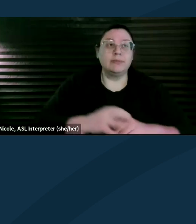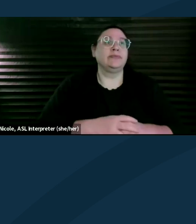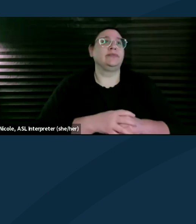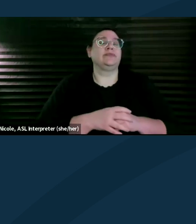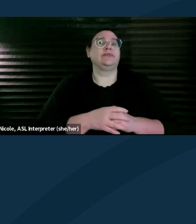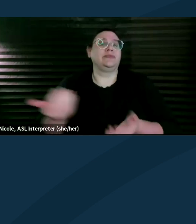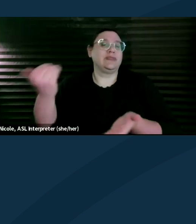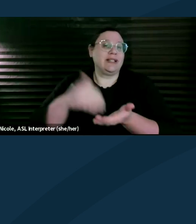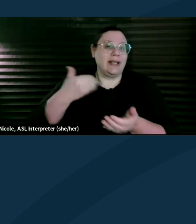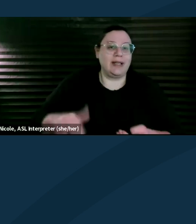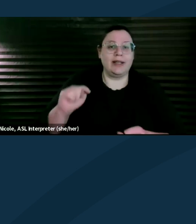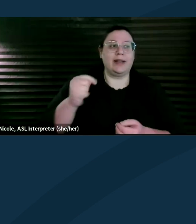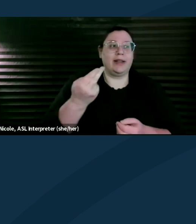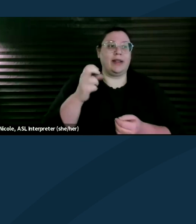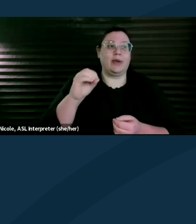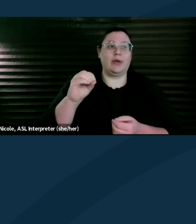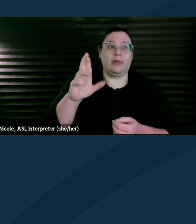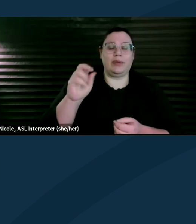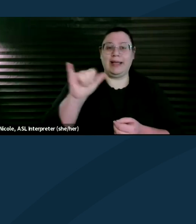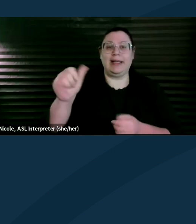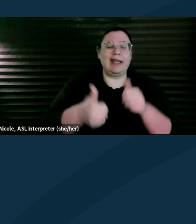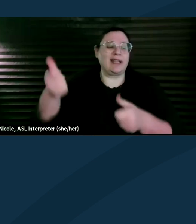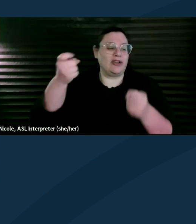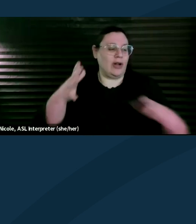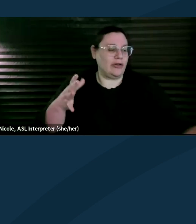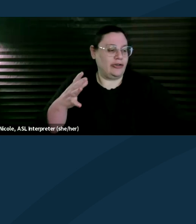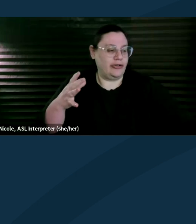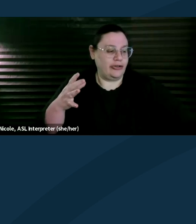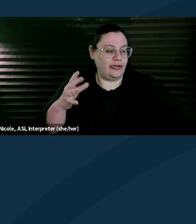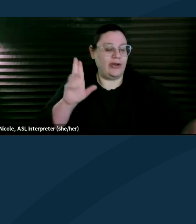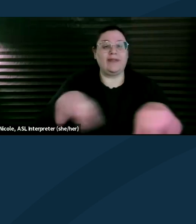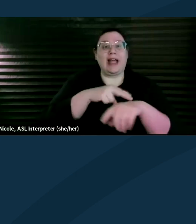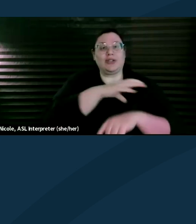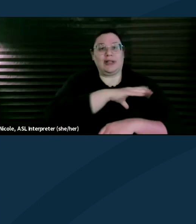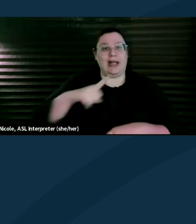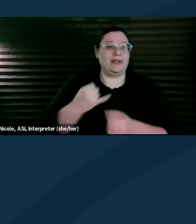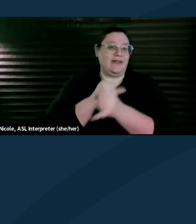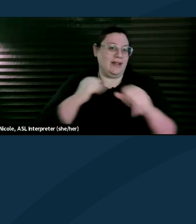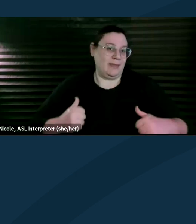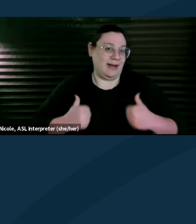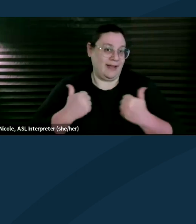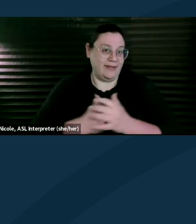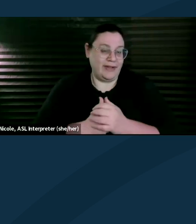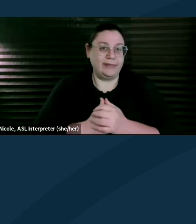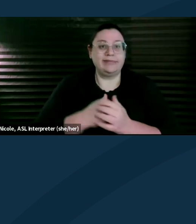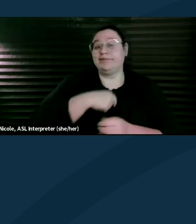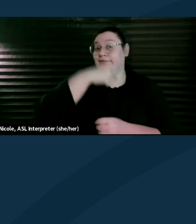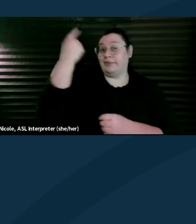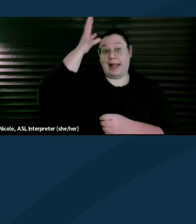Again, my name is Theo Brady. I'm Executive Director of the National Council on Independent Living. I'm a Black